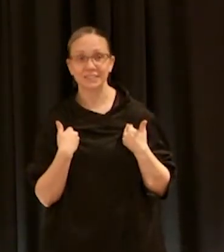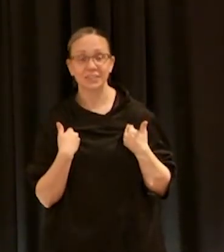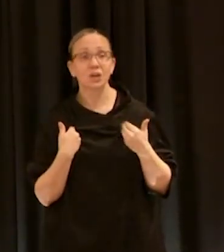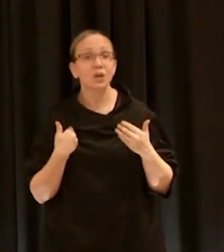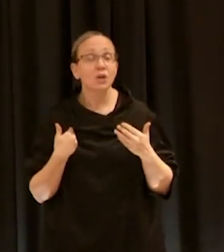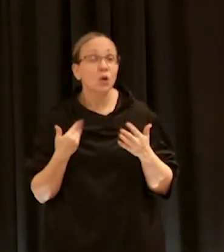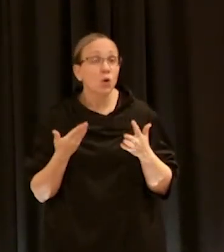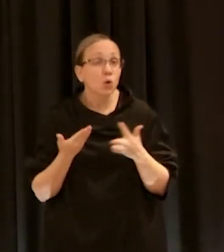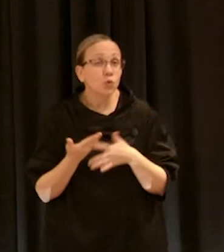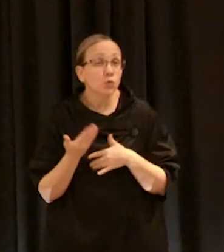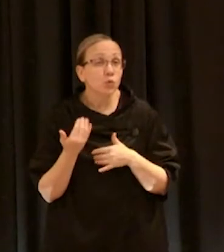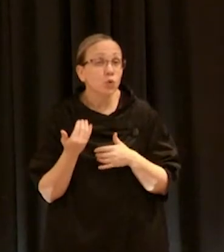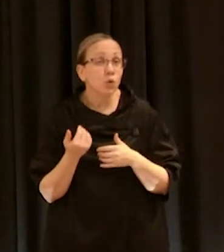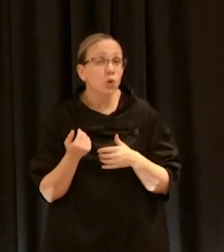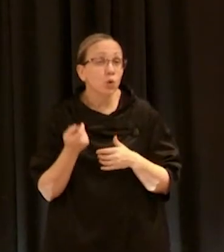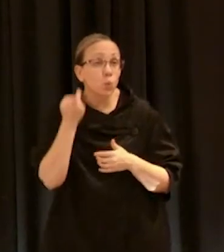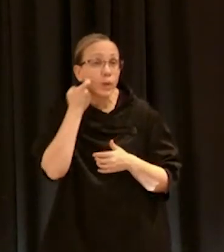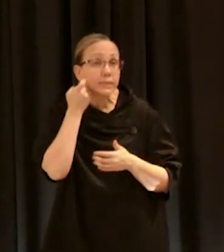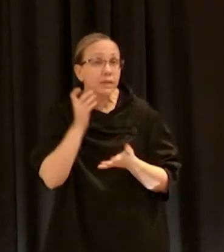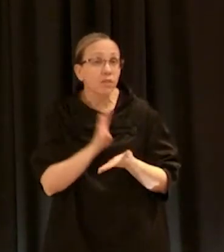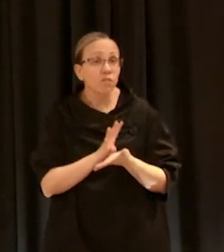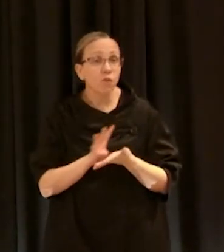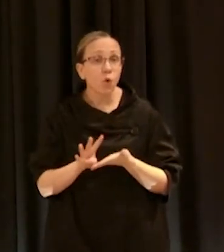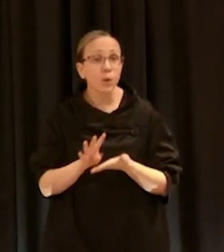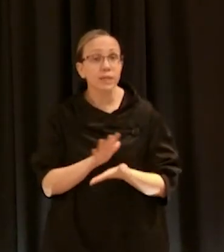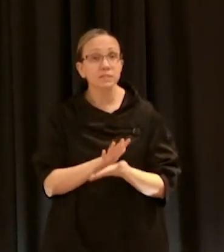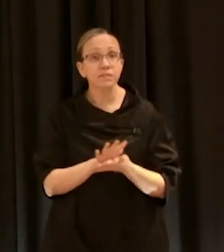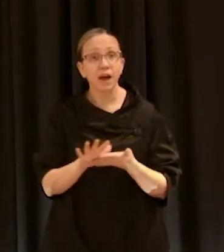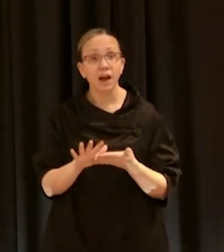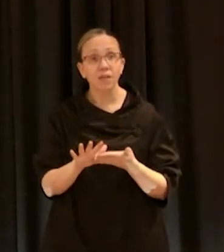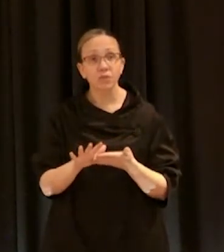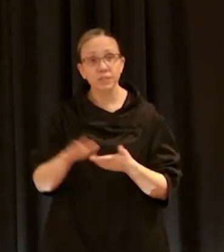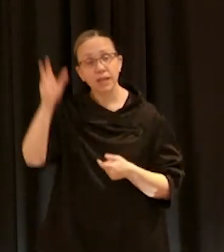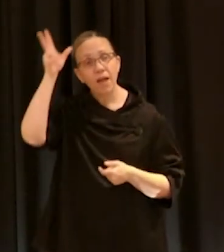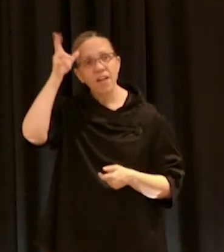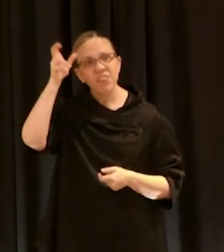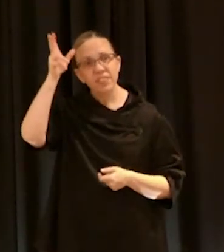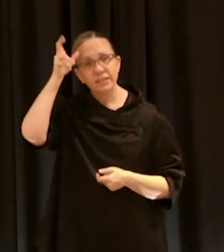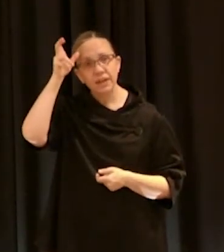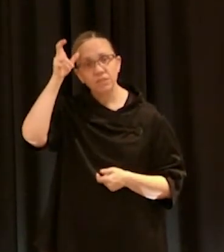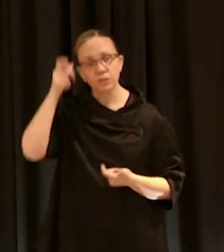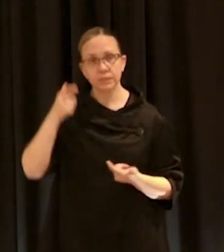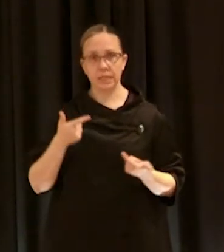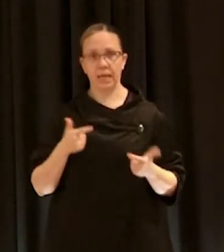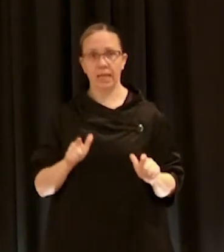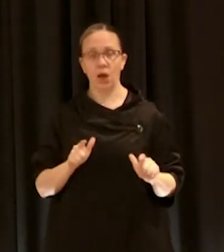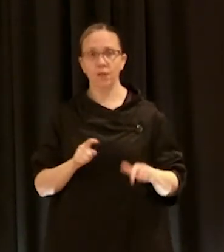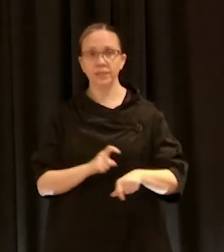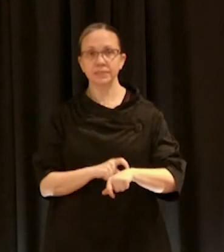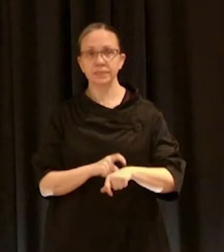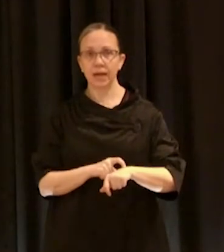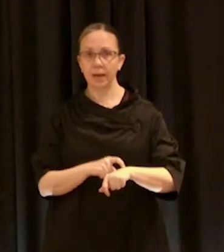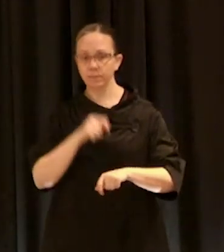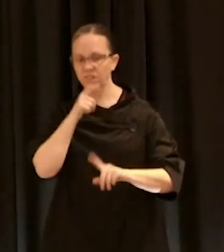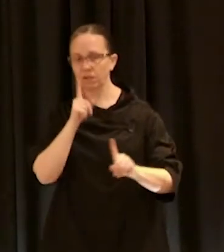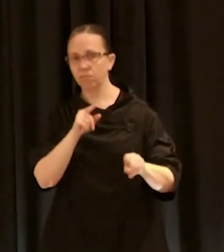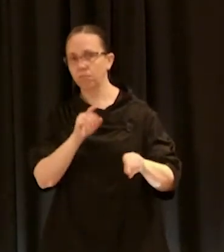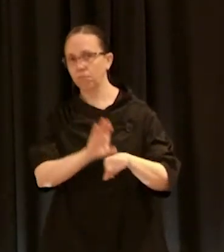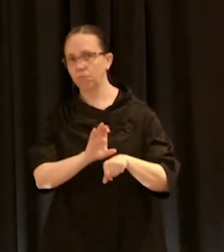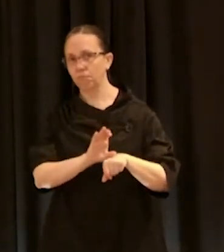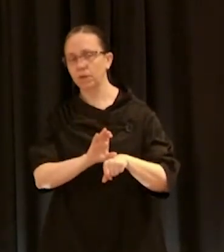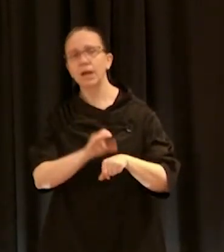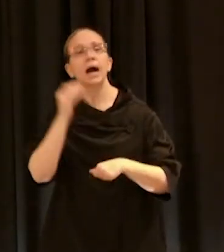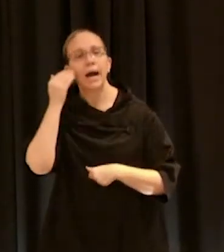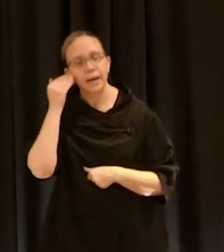that through the last 4 or 5 weeks, the devil has allowed this time that you haven't been in church.